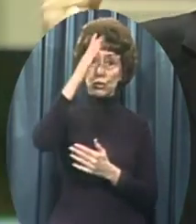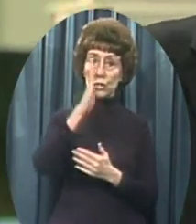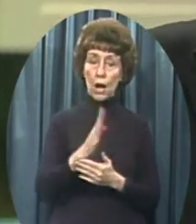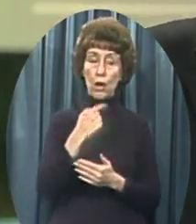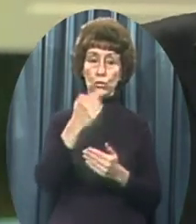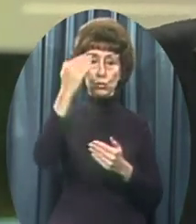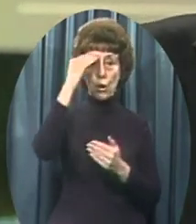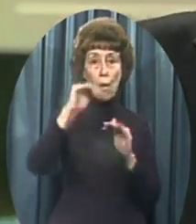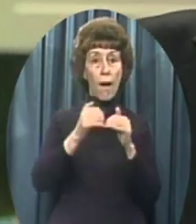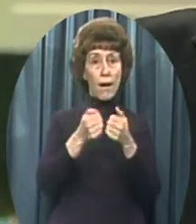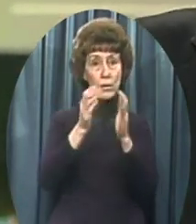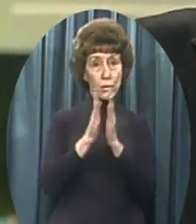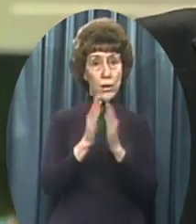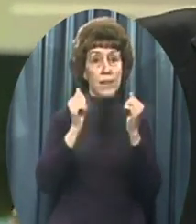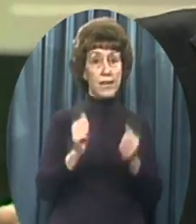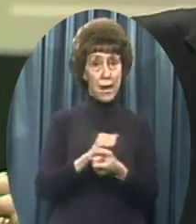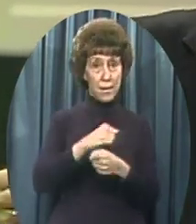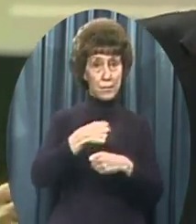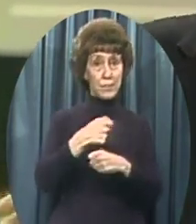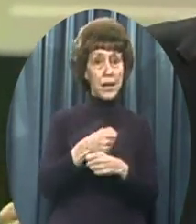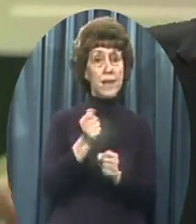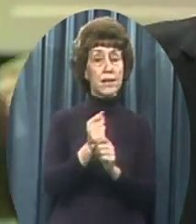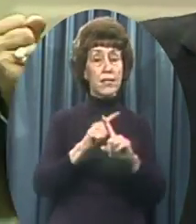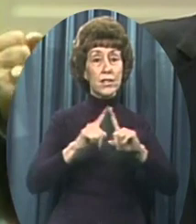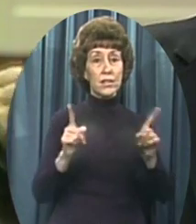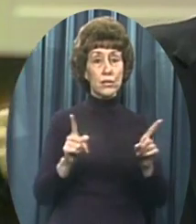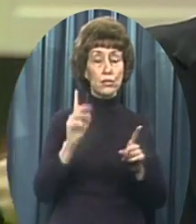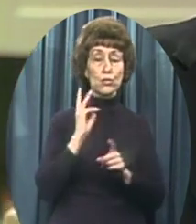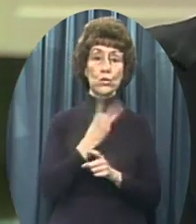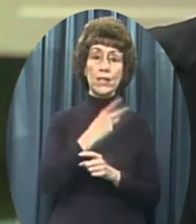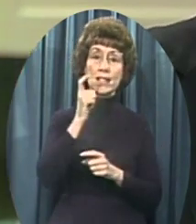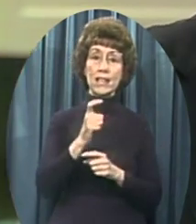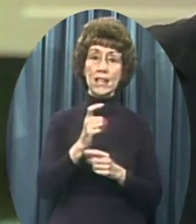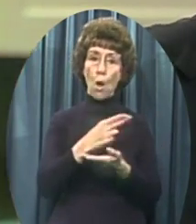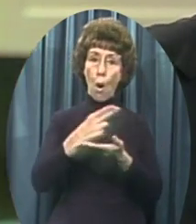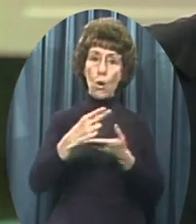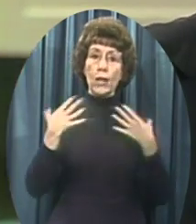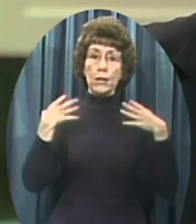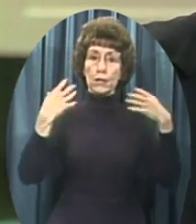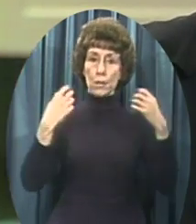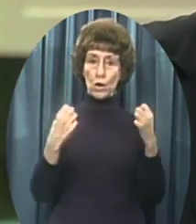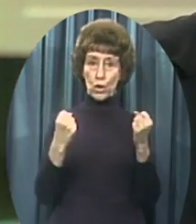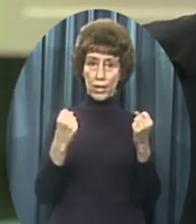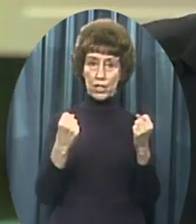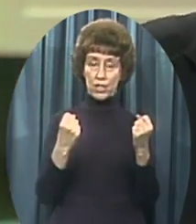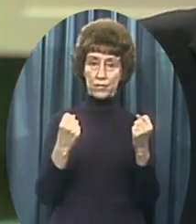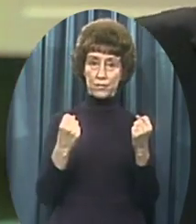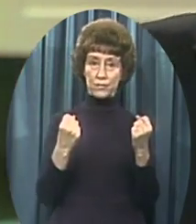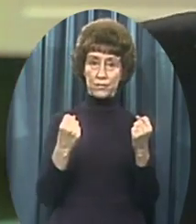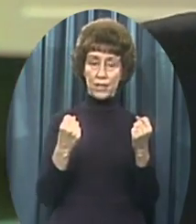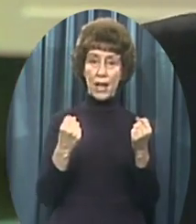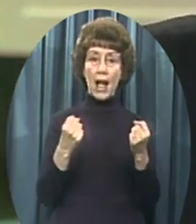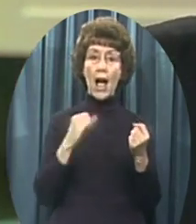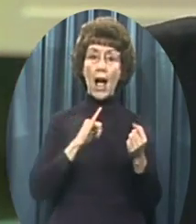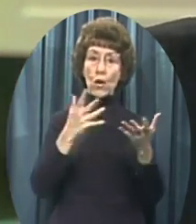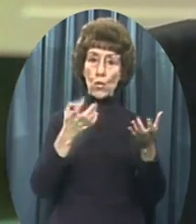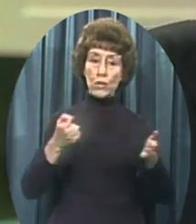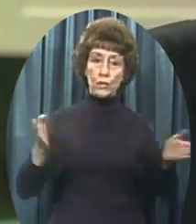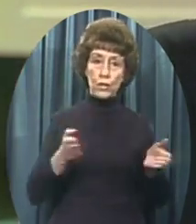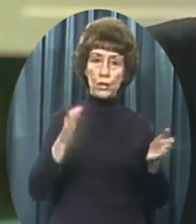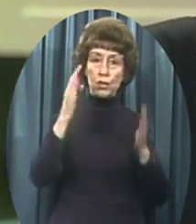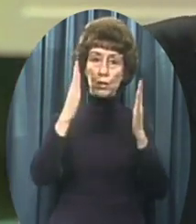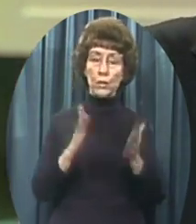who can make the difference. All that's needed is a little holy boldness, a little courage. And preachers, I want to challenge you to become